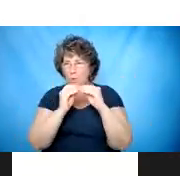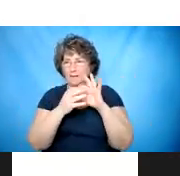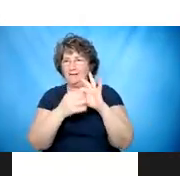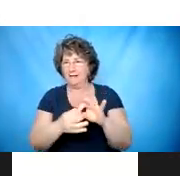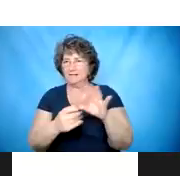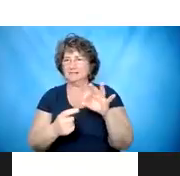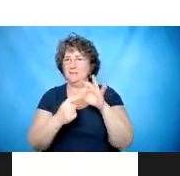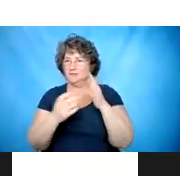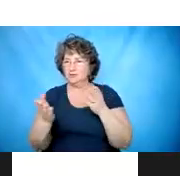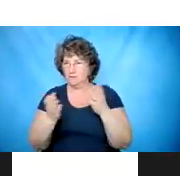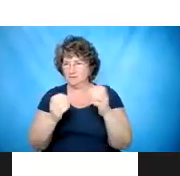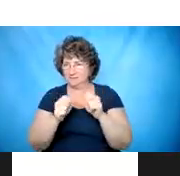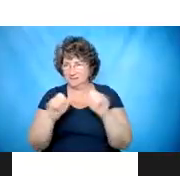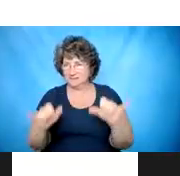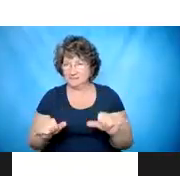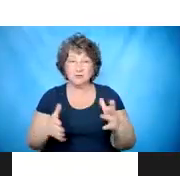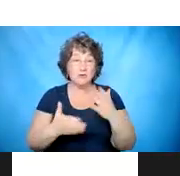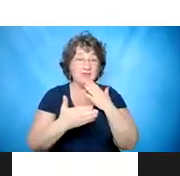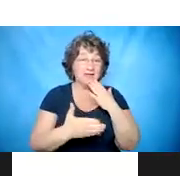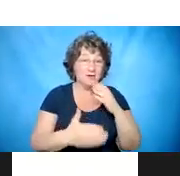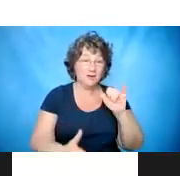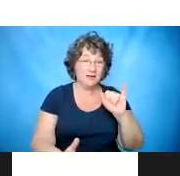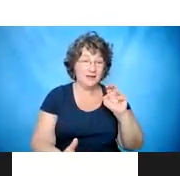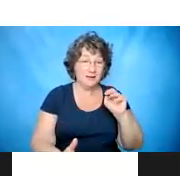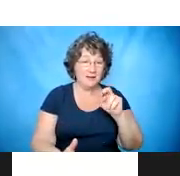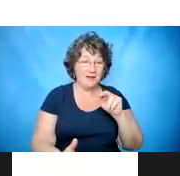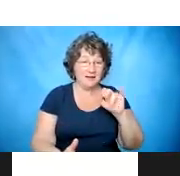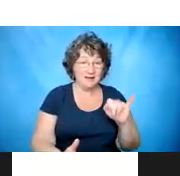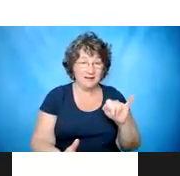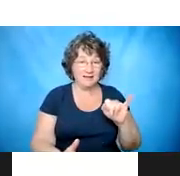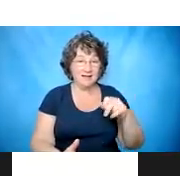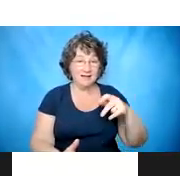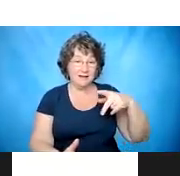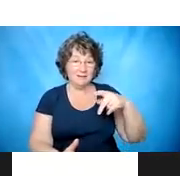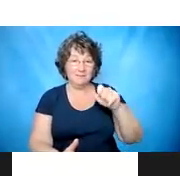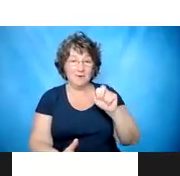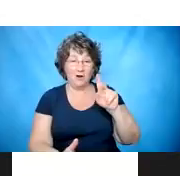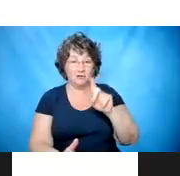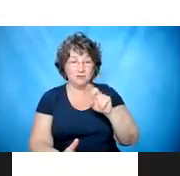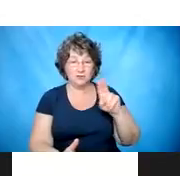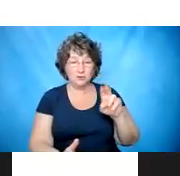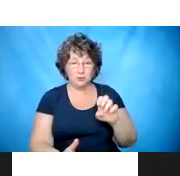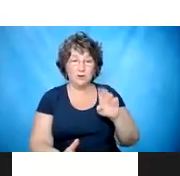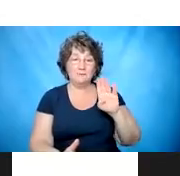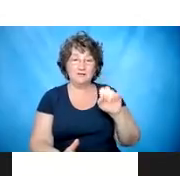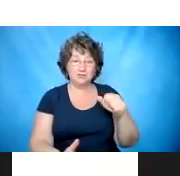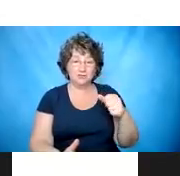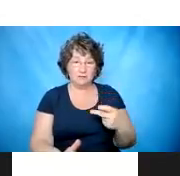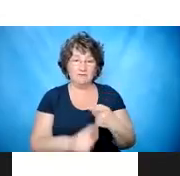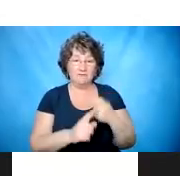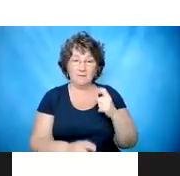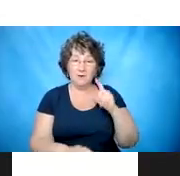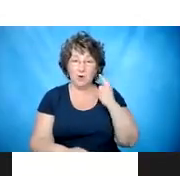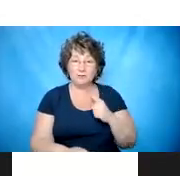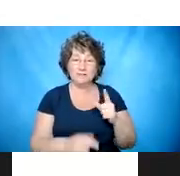So thank you, Imani Pardue Bishop from Golden Gate Regional Center and Ruben Colon from San Andreas Regional Center